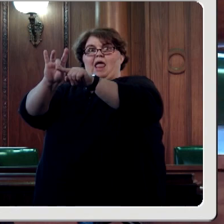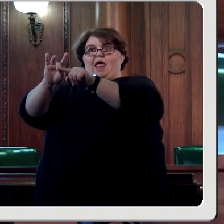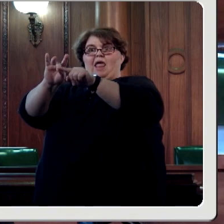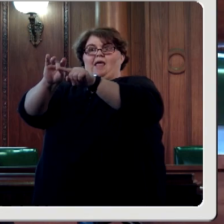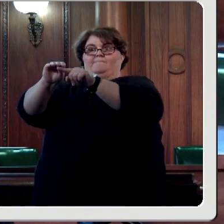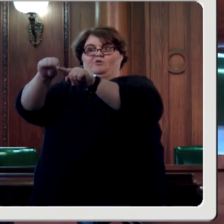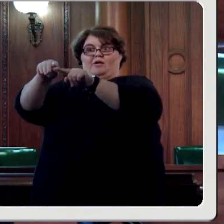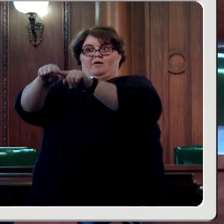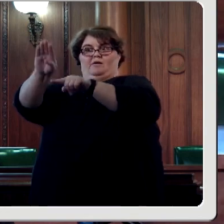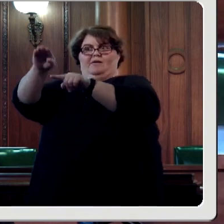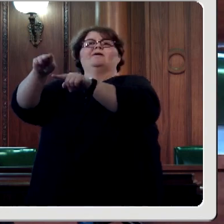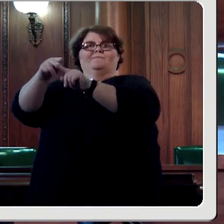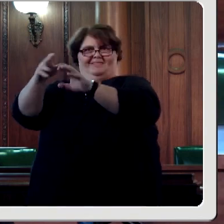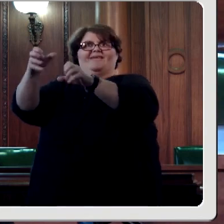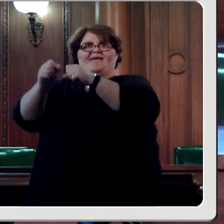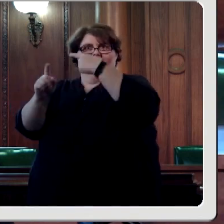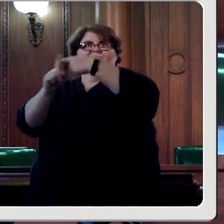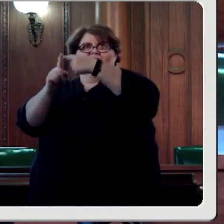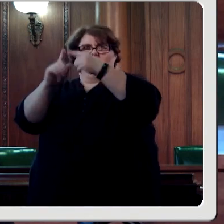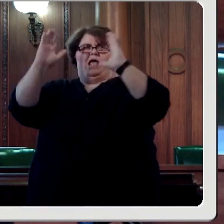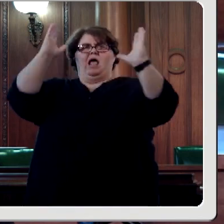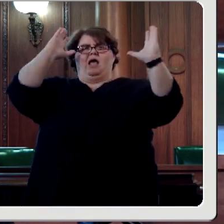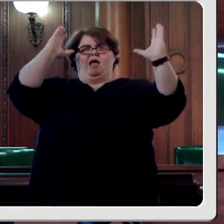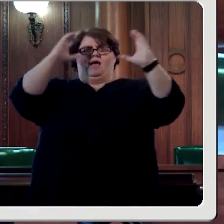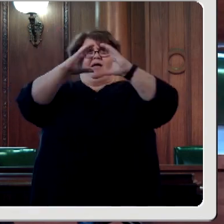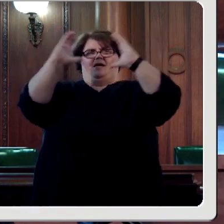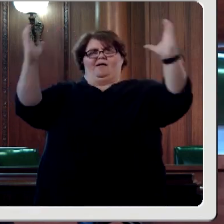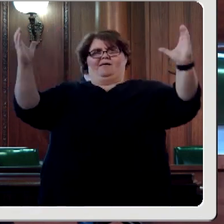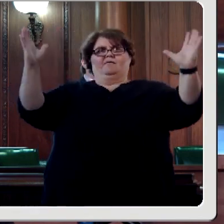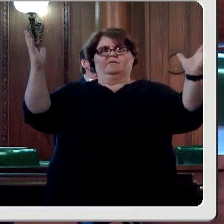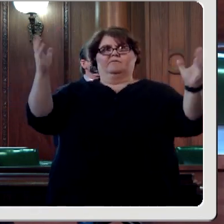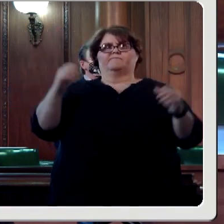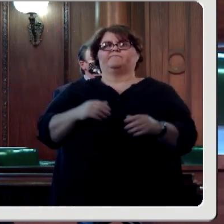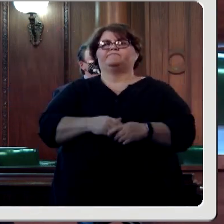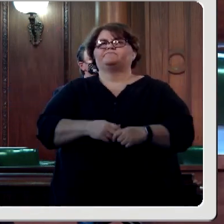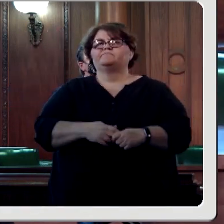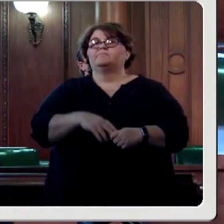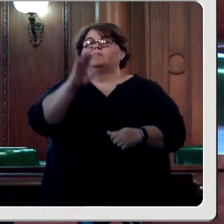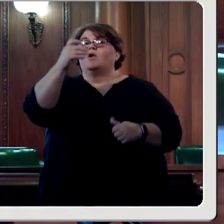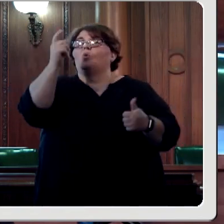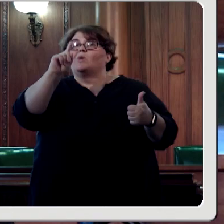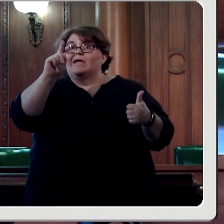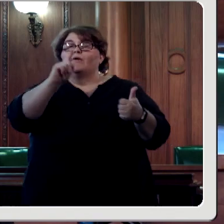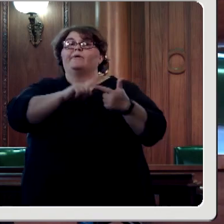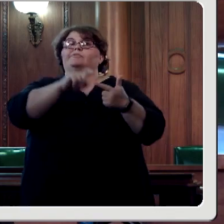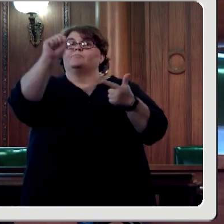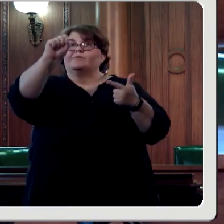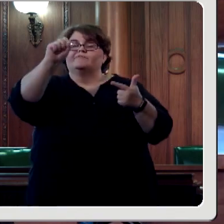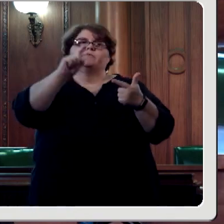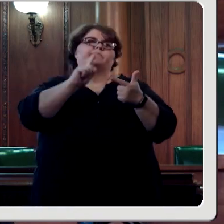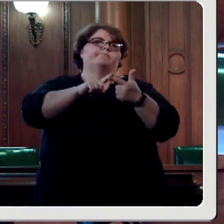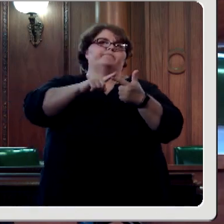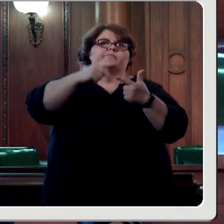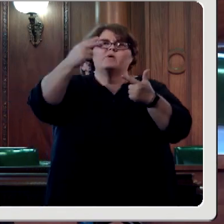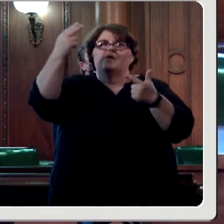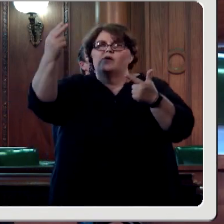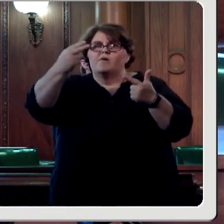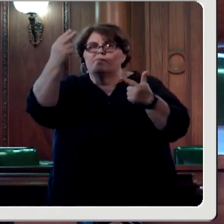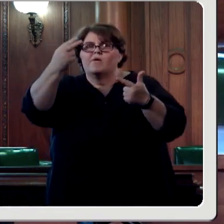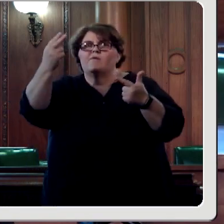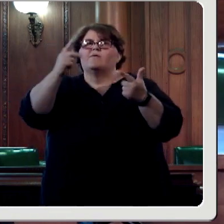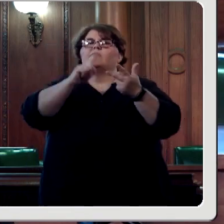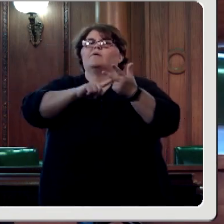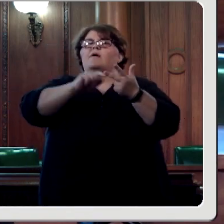week included both Springfield, Holyoke, but also Amherst and Sunderland. These are reminders that the